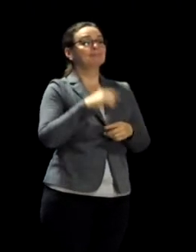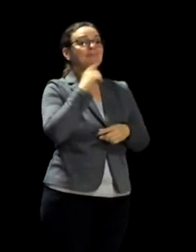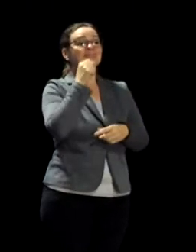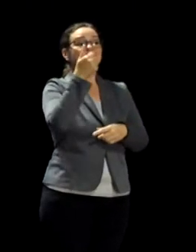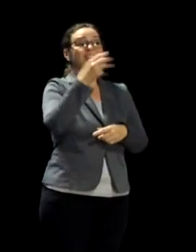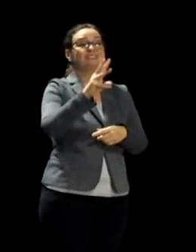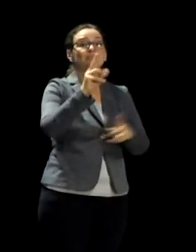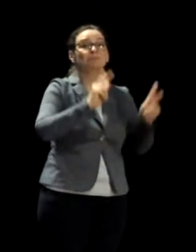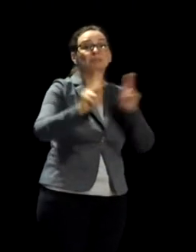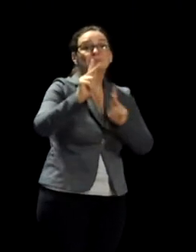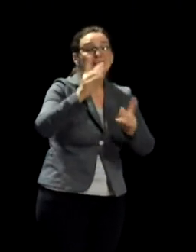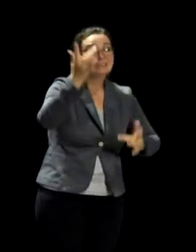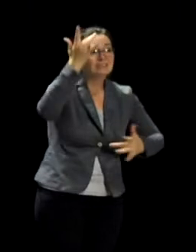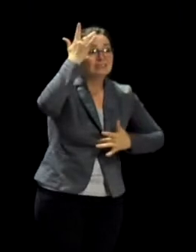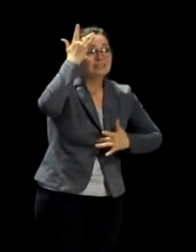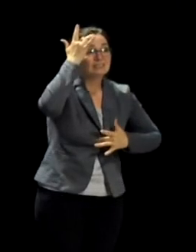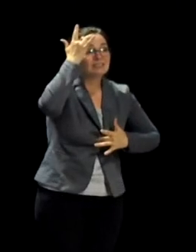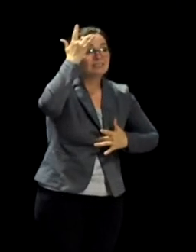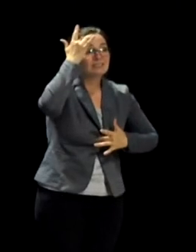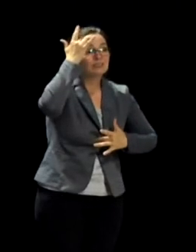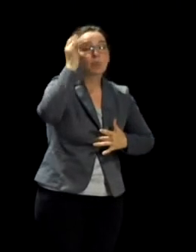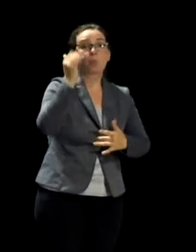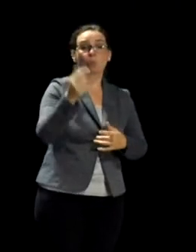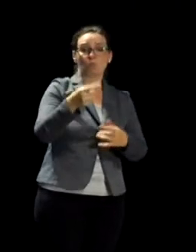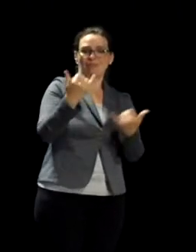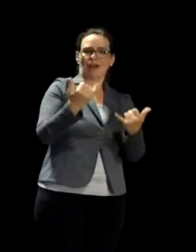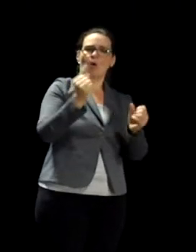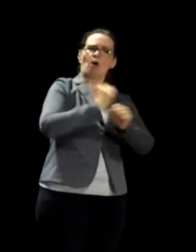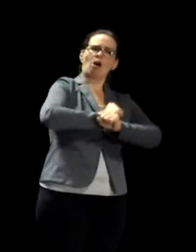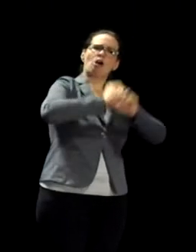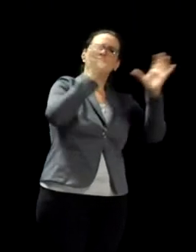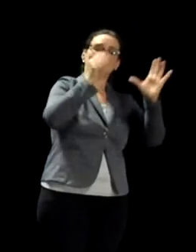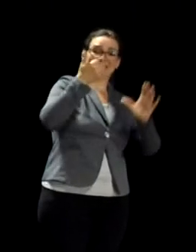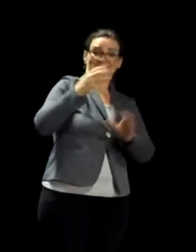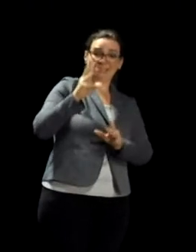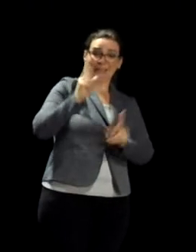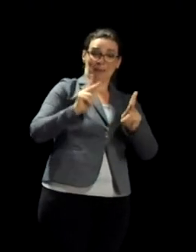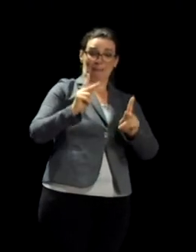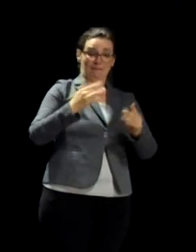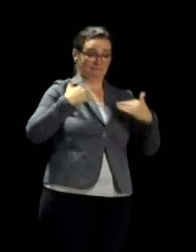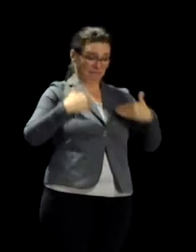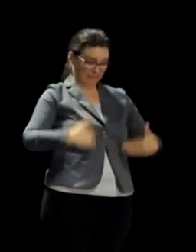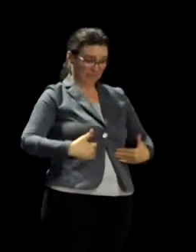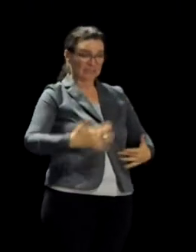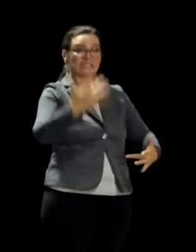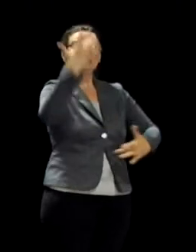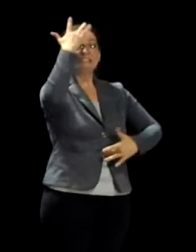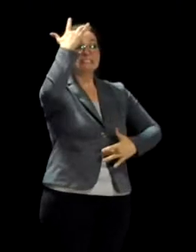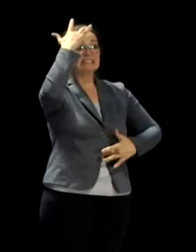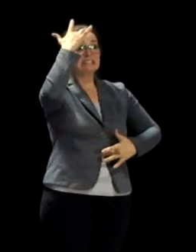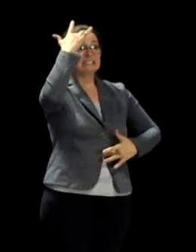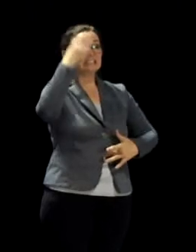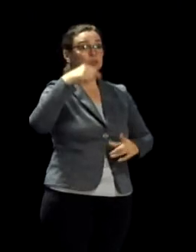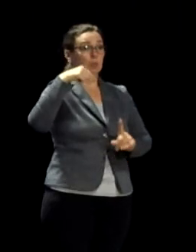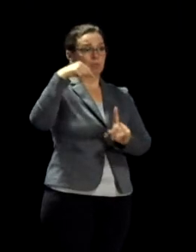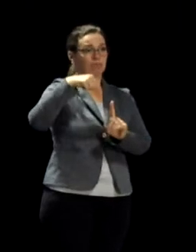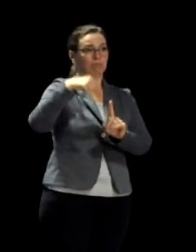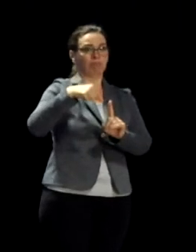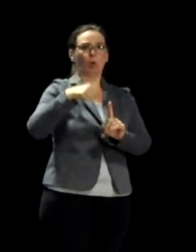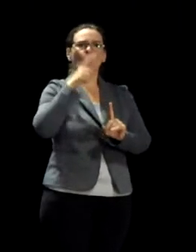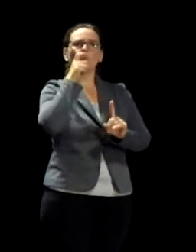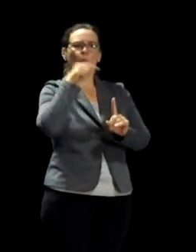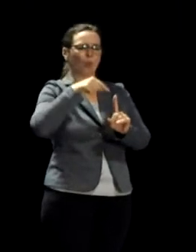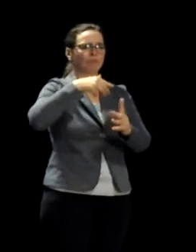gotten sick from that, that's a cluster. That that looks to be an unforced error on that